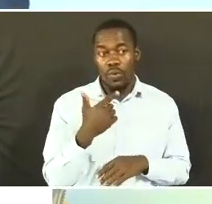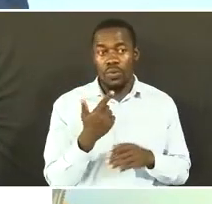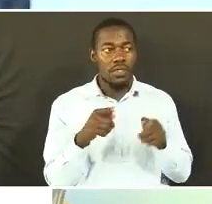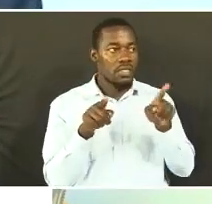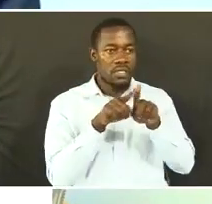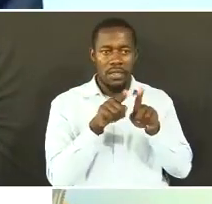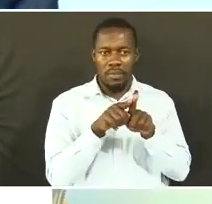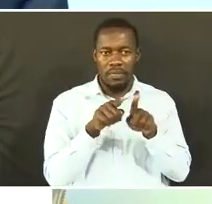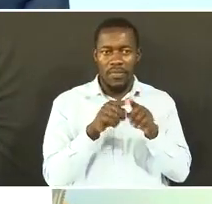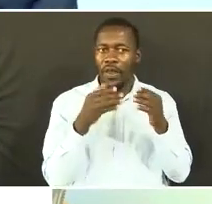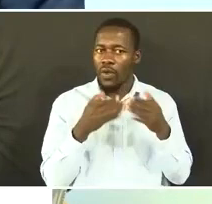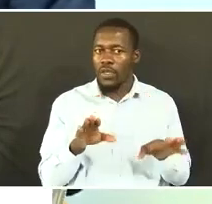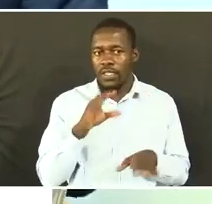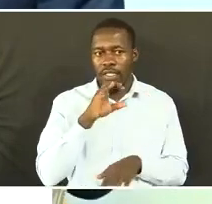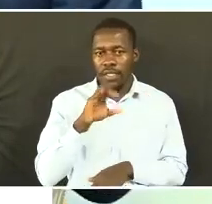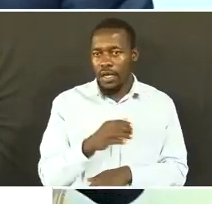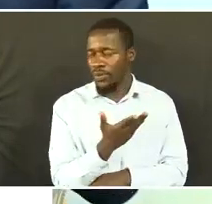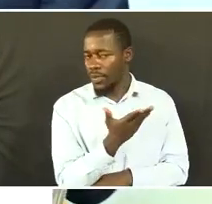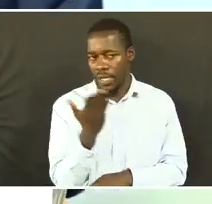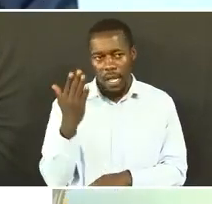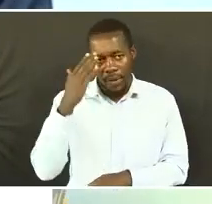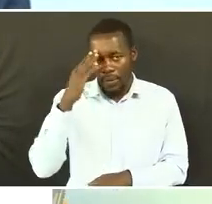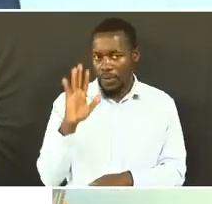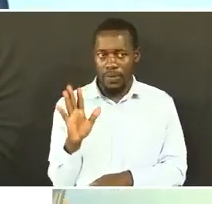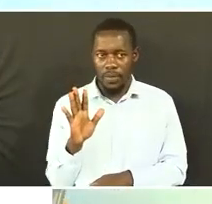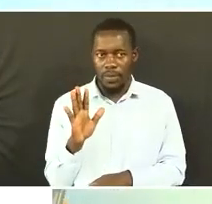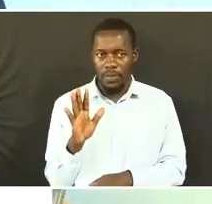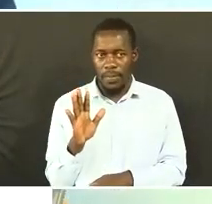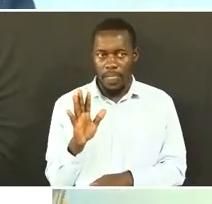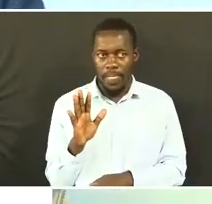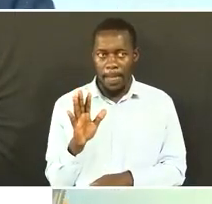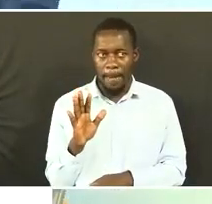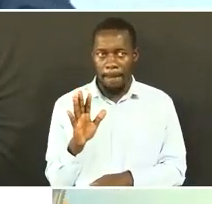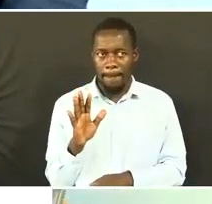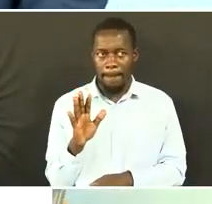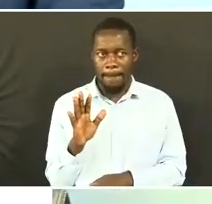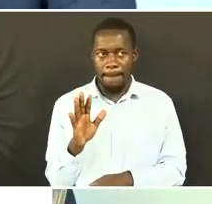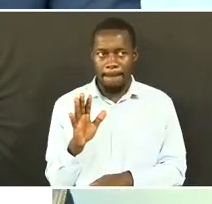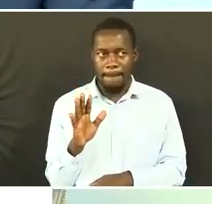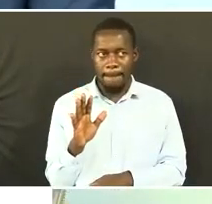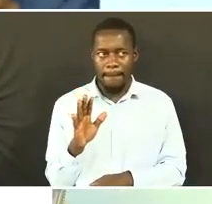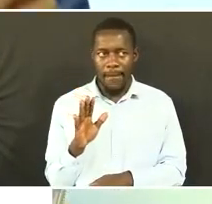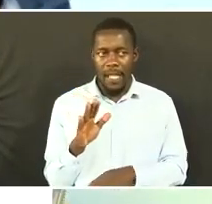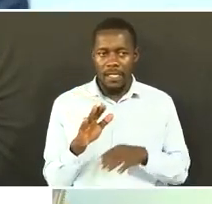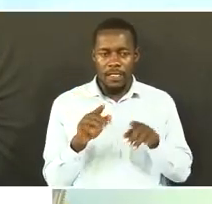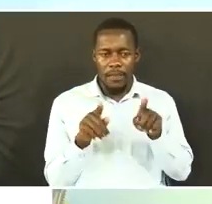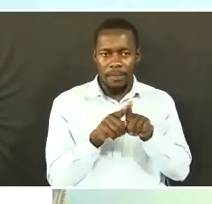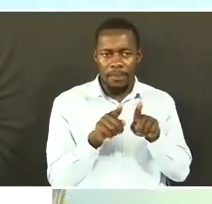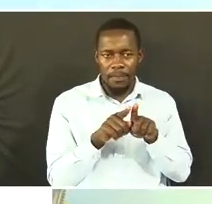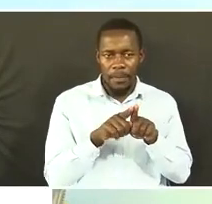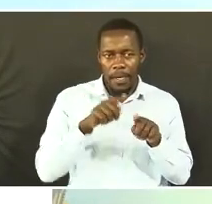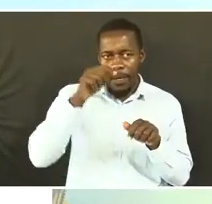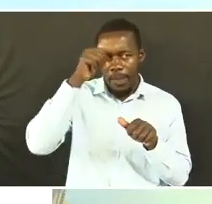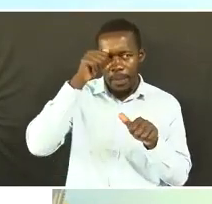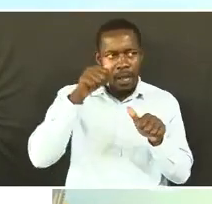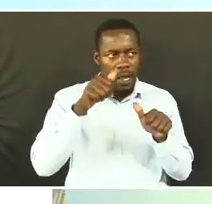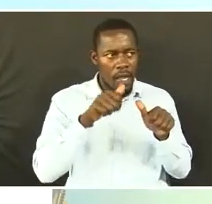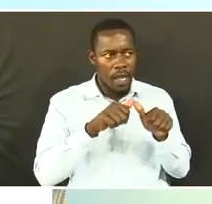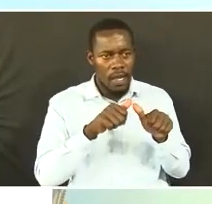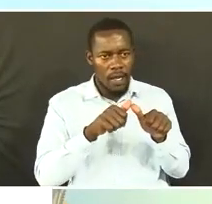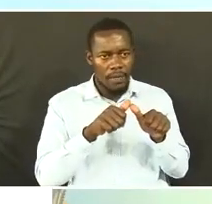missionary tracts published like leaves of autumn by indefatigable self-sacrificing literature